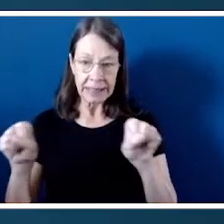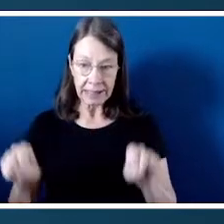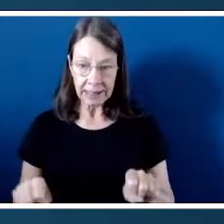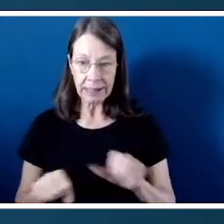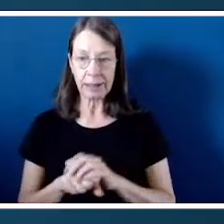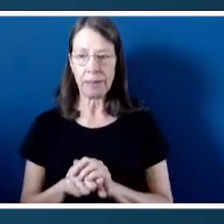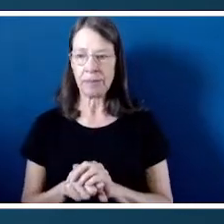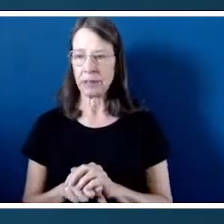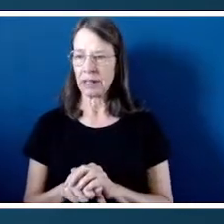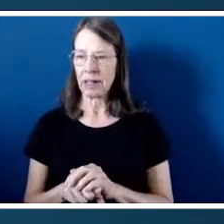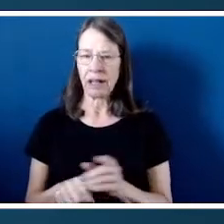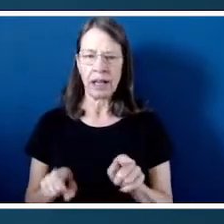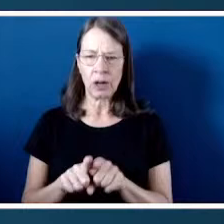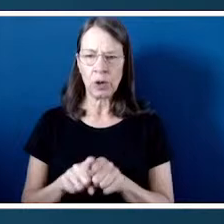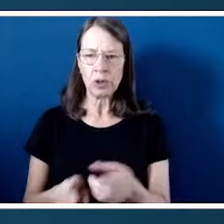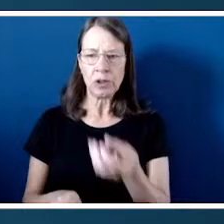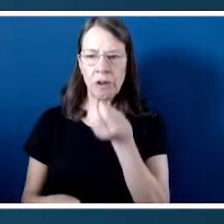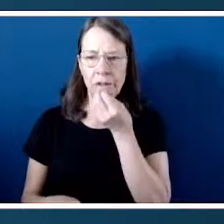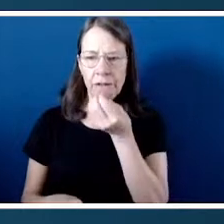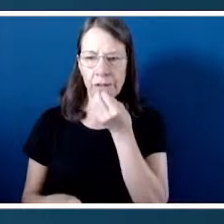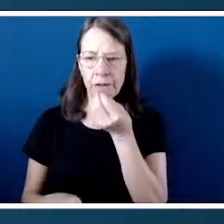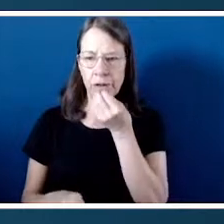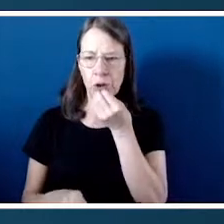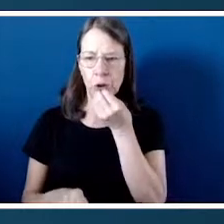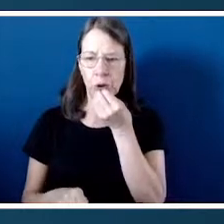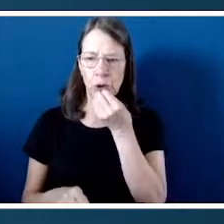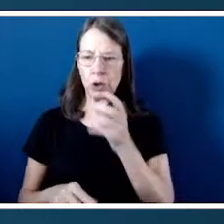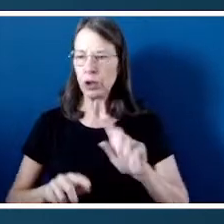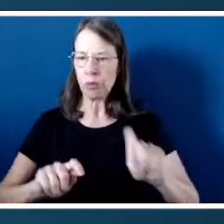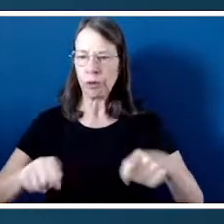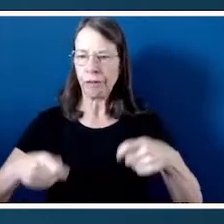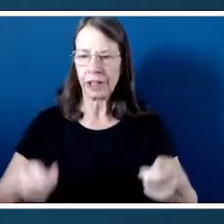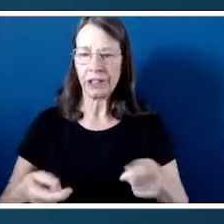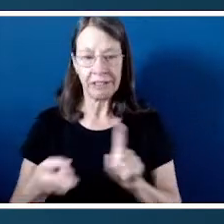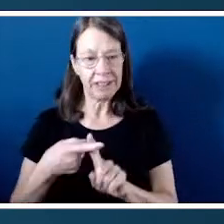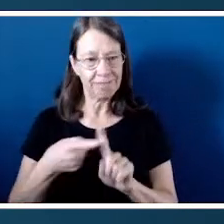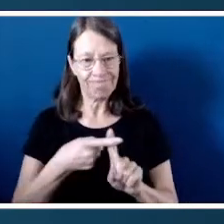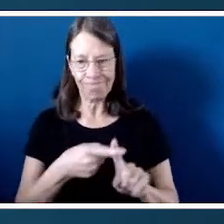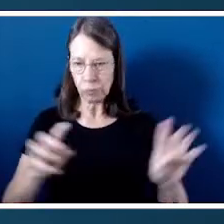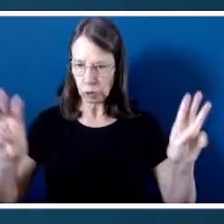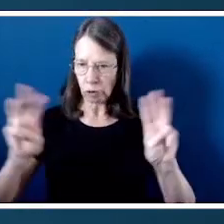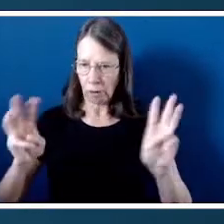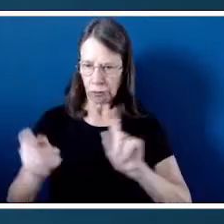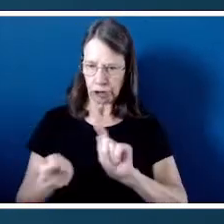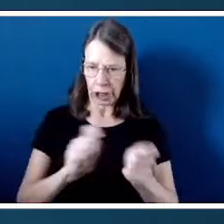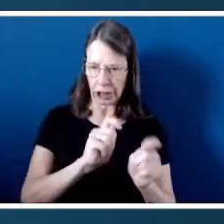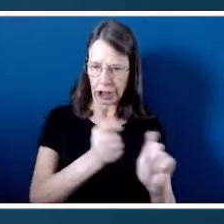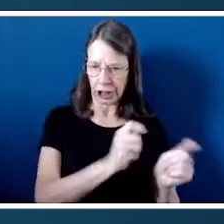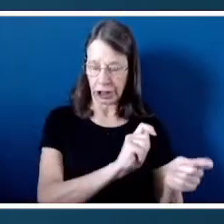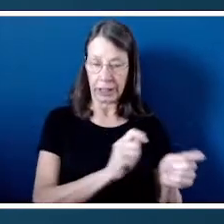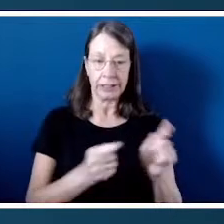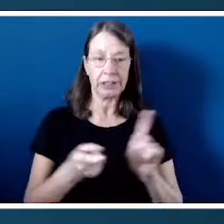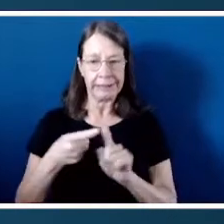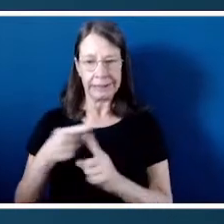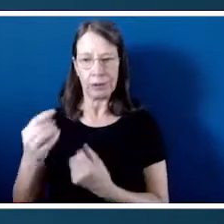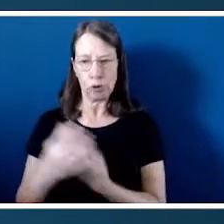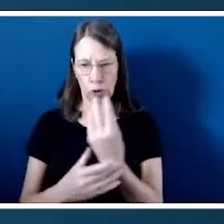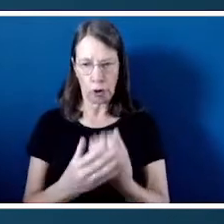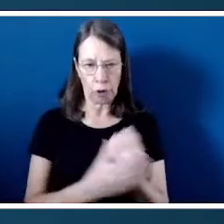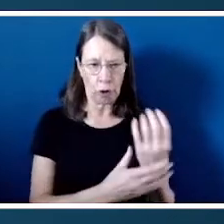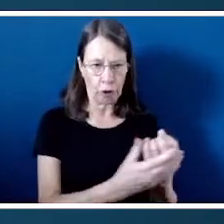of climate change, or to manage their burdens, they are likely to enter pathways that lead